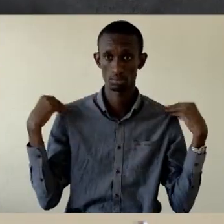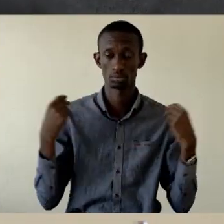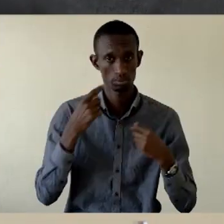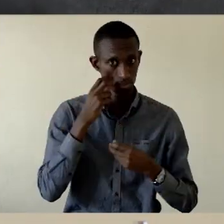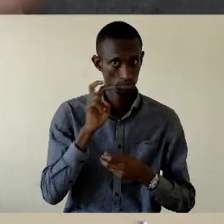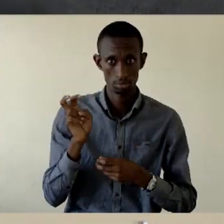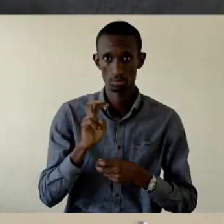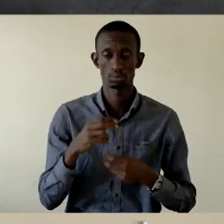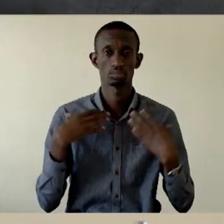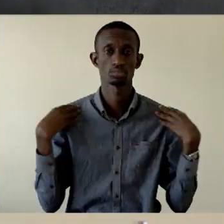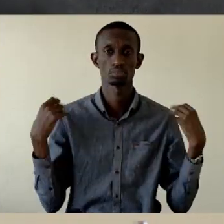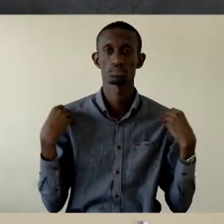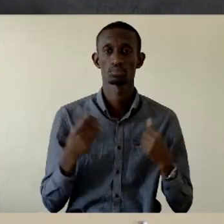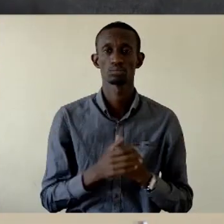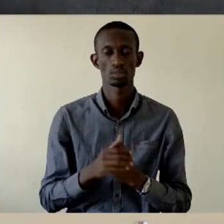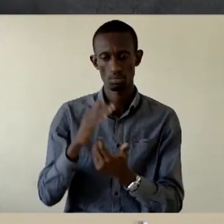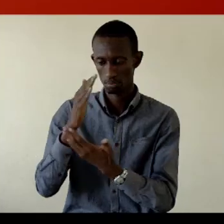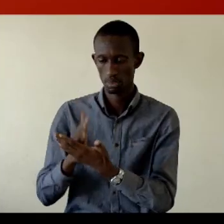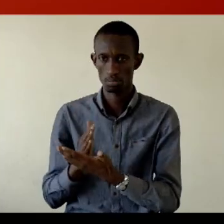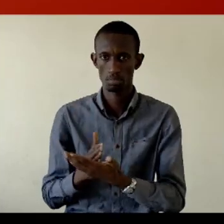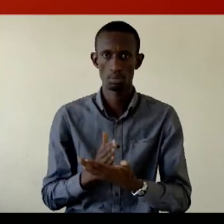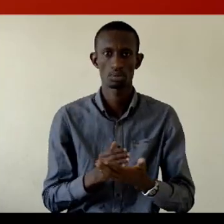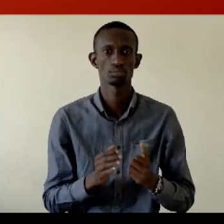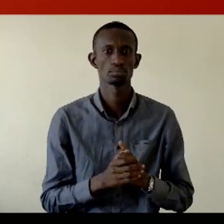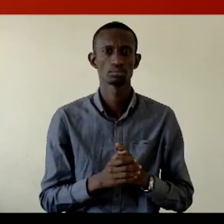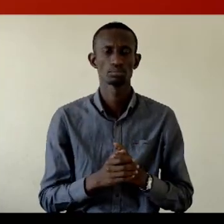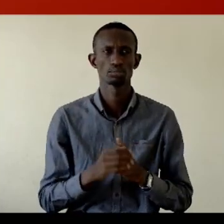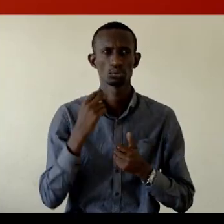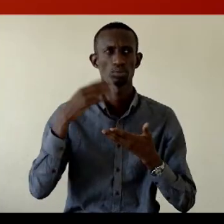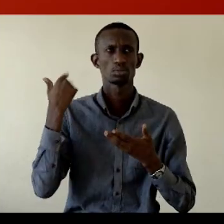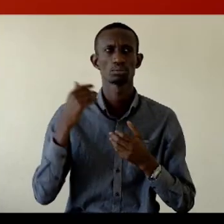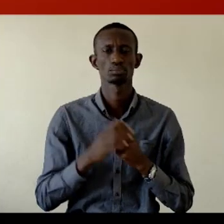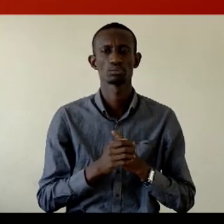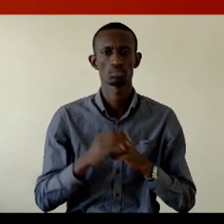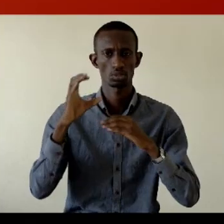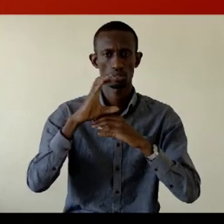look at all the parts of this unit we have already covered.